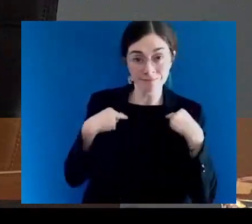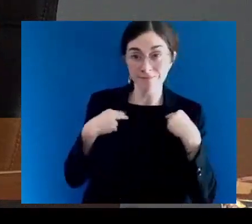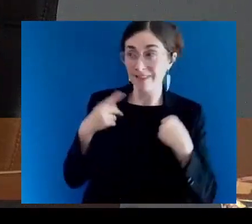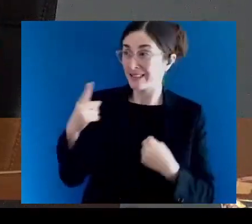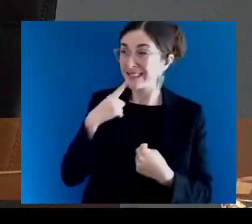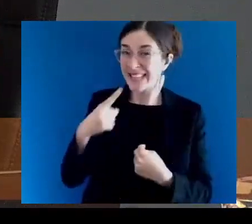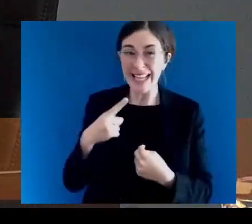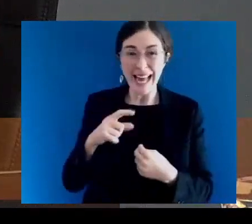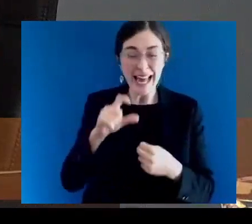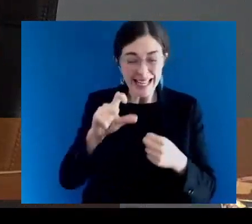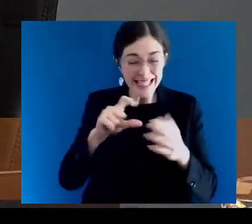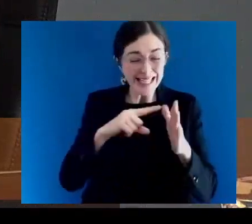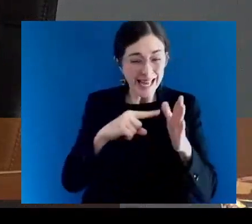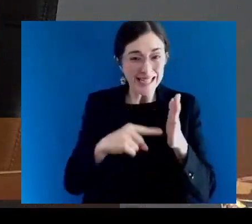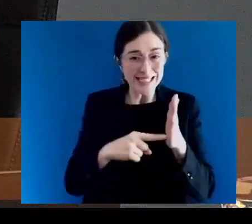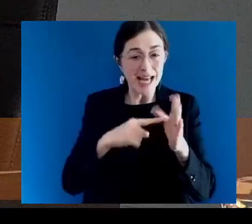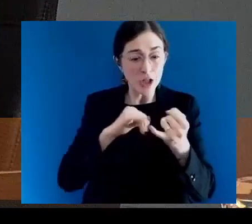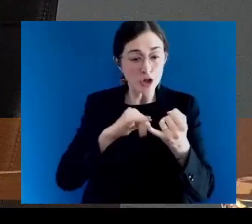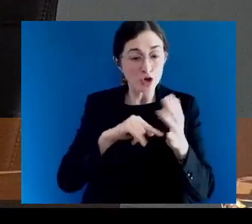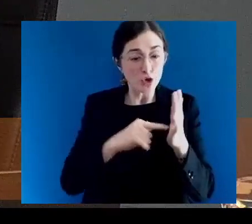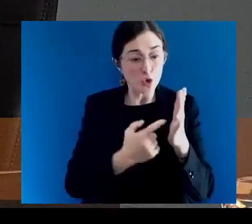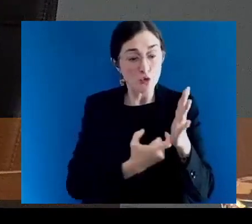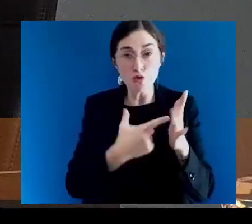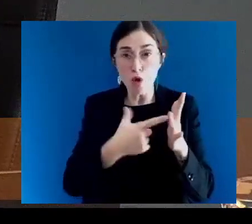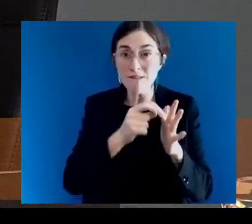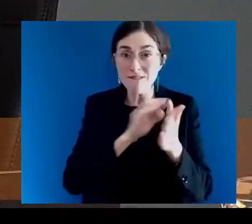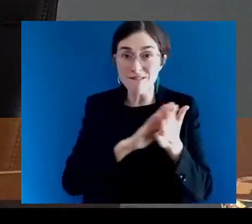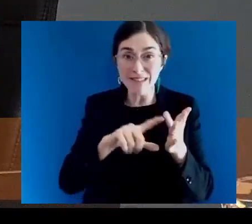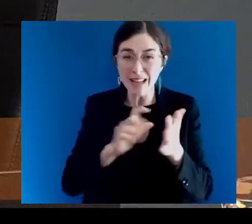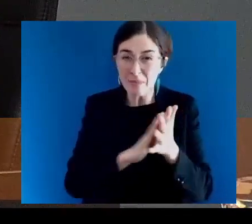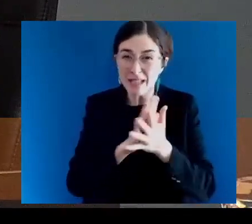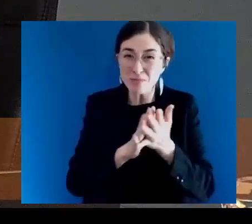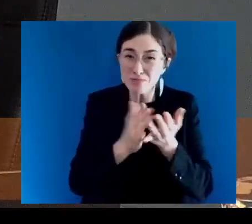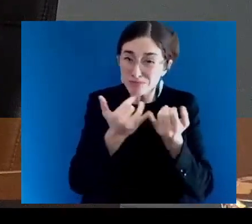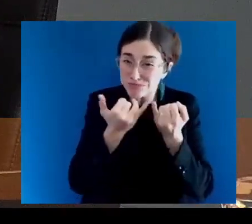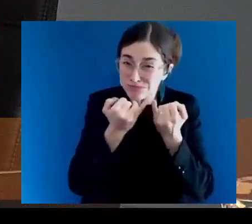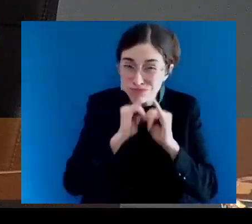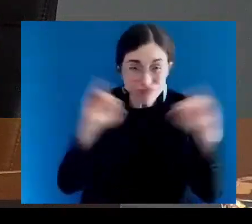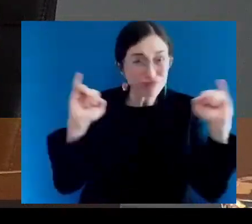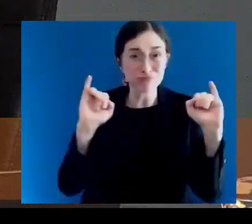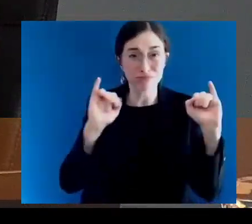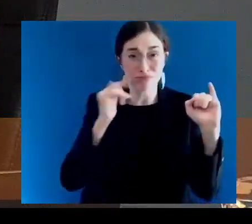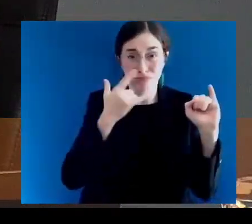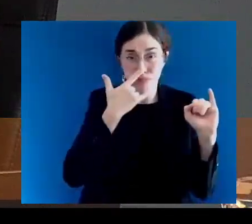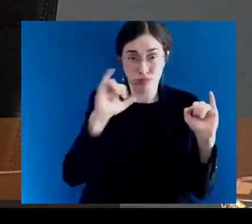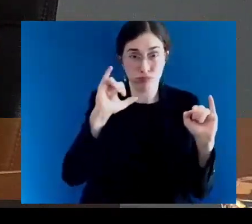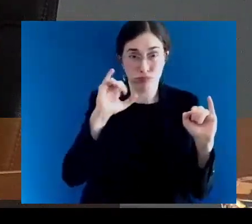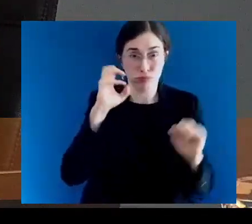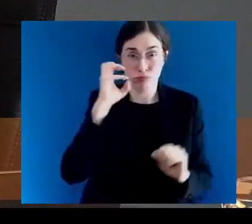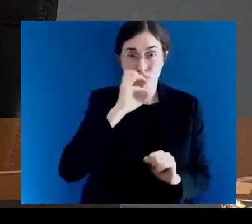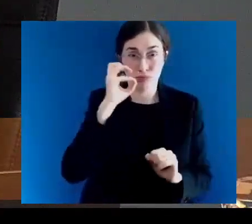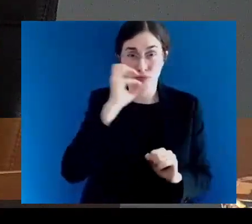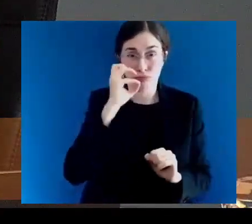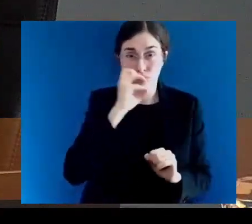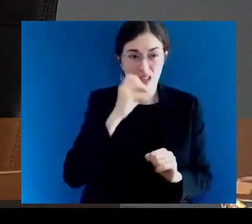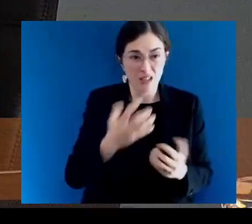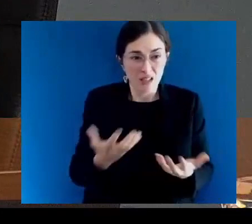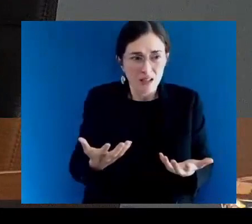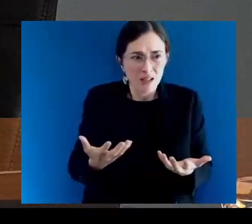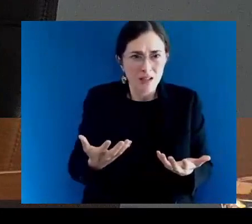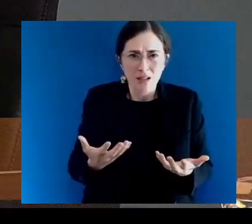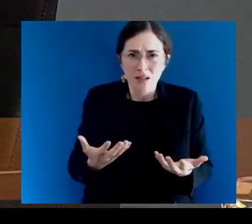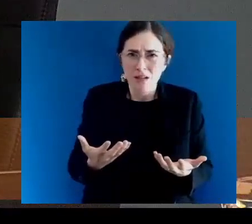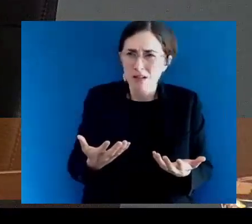catastrophic, said, and we have this small amount in a bucket to respond when it's actually going to disconnect us